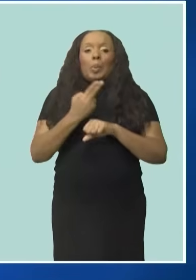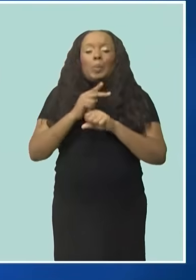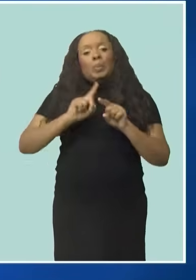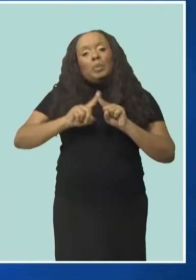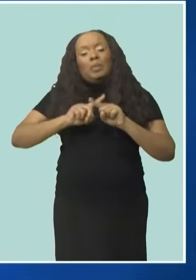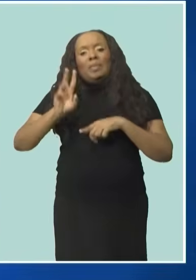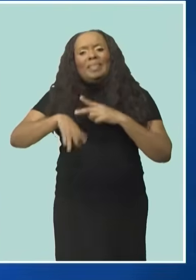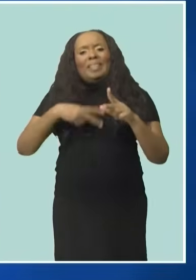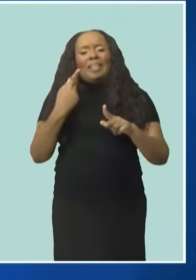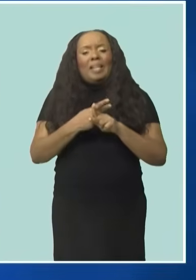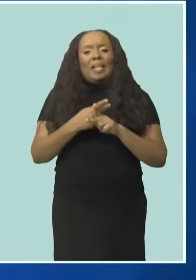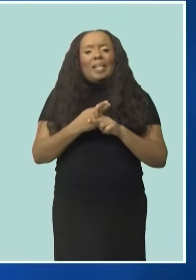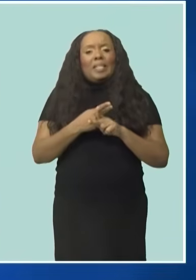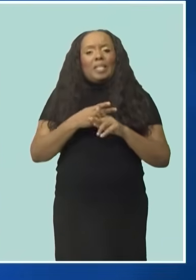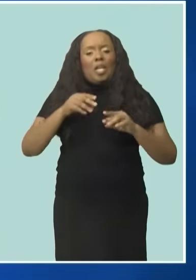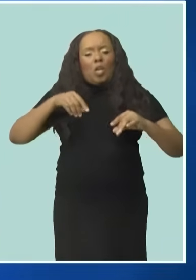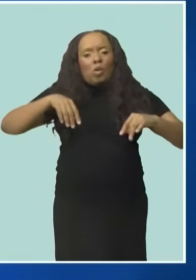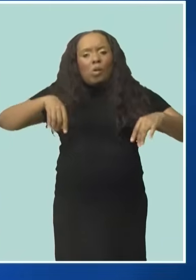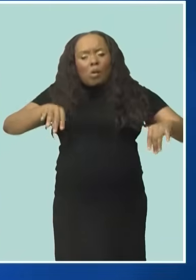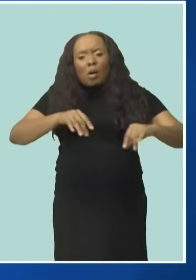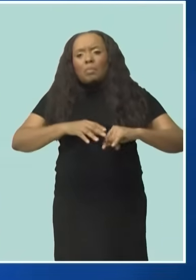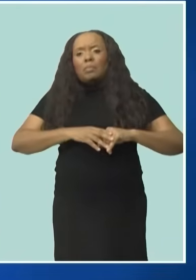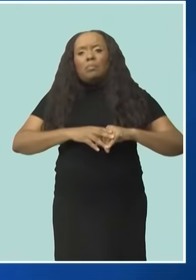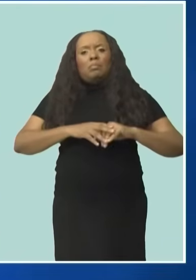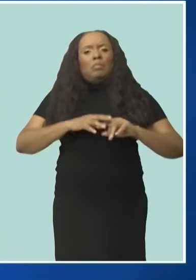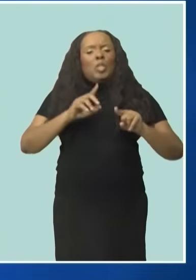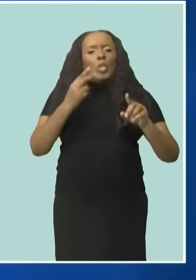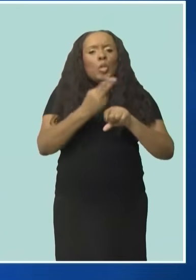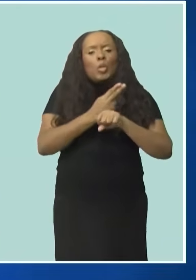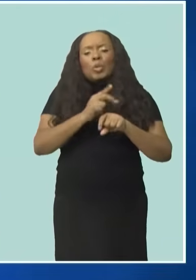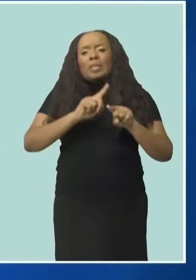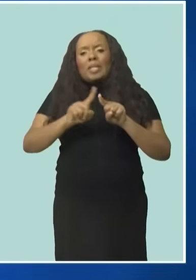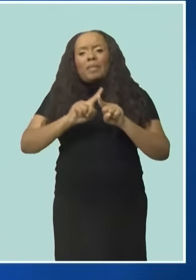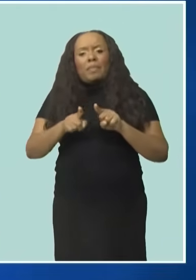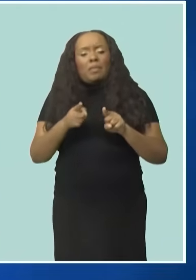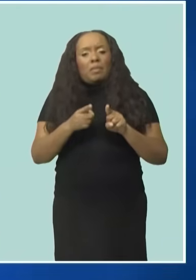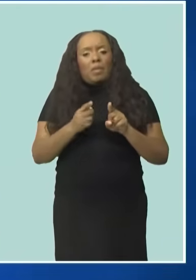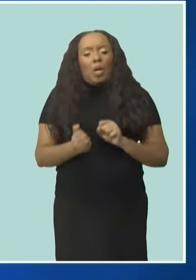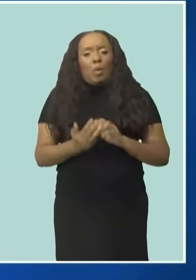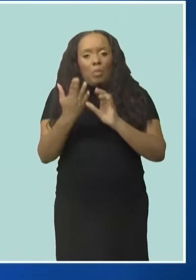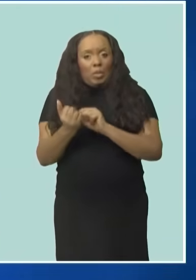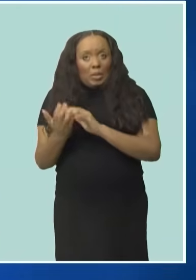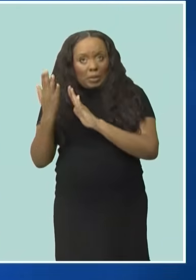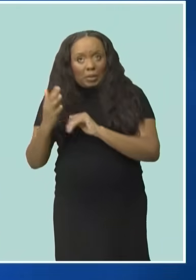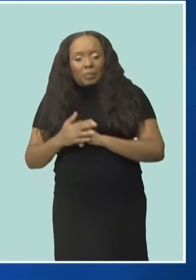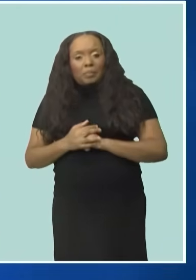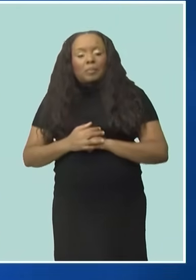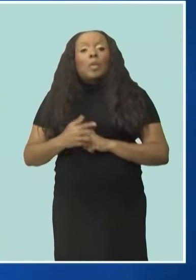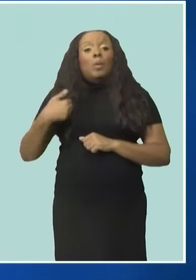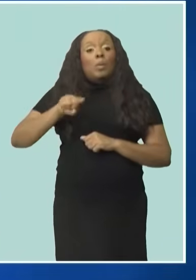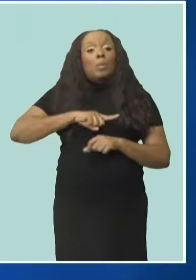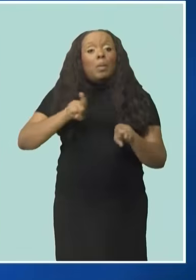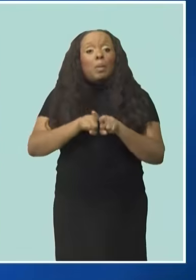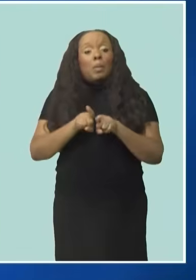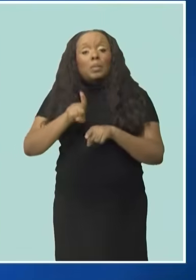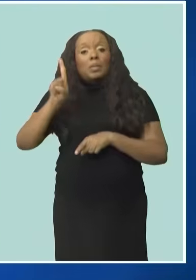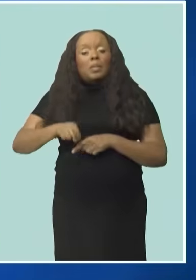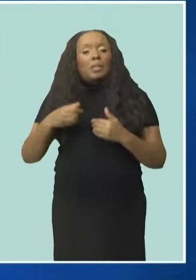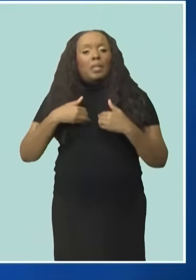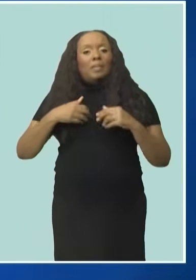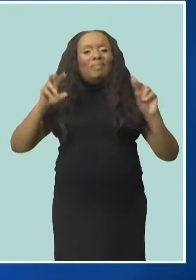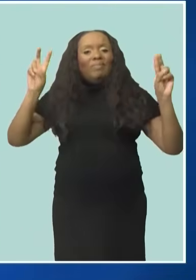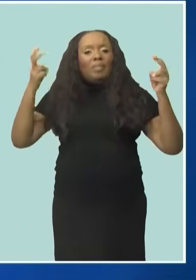of drought-resistant seed varieties. 3, protected horticulture through the use of